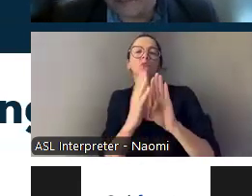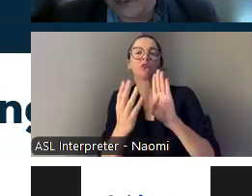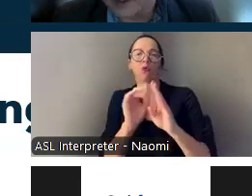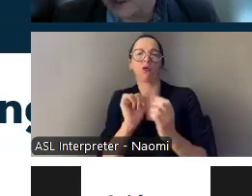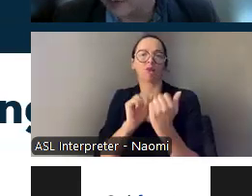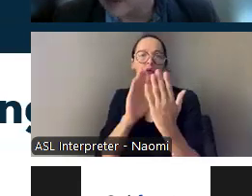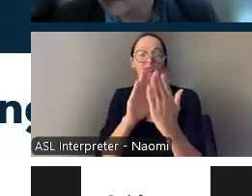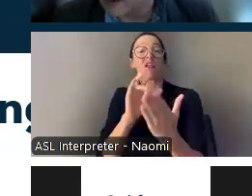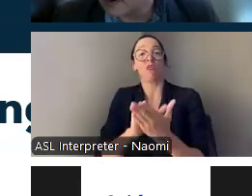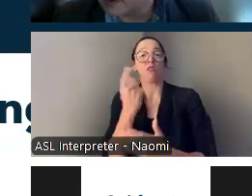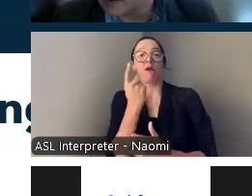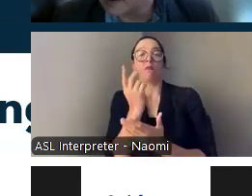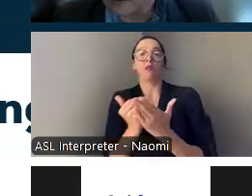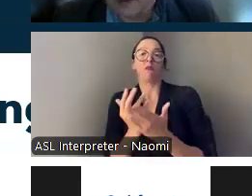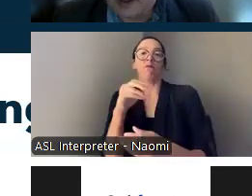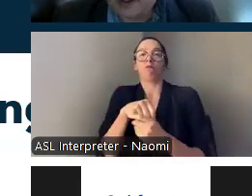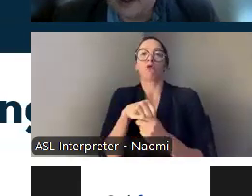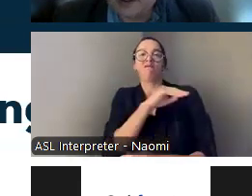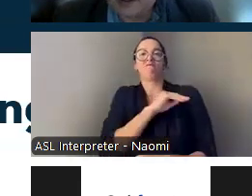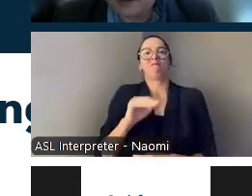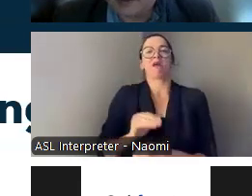Master Plan for Aging. I believe, Sarah, you're